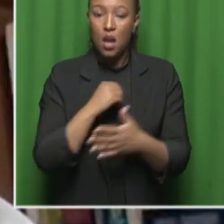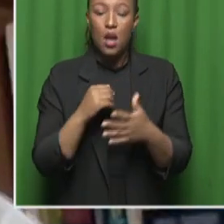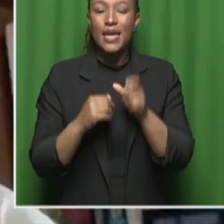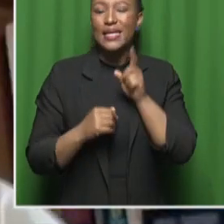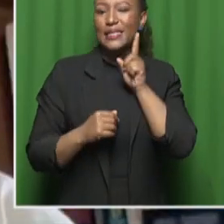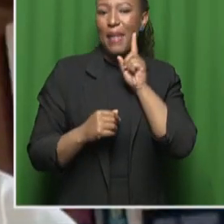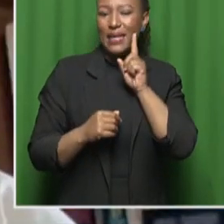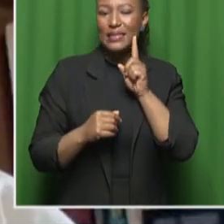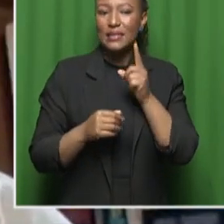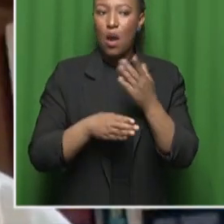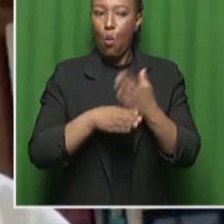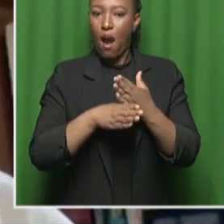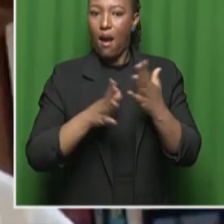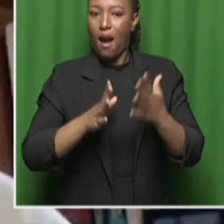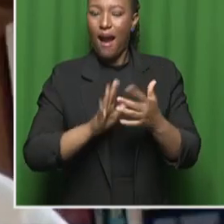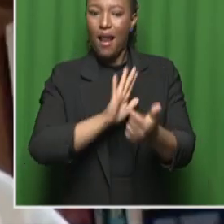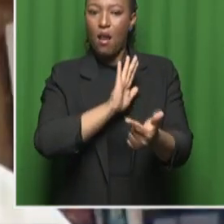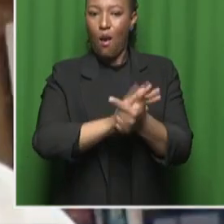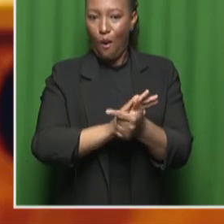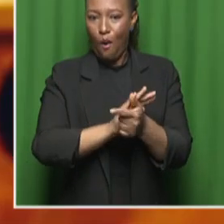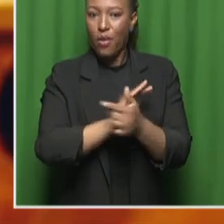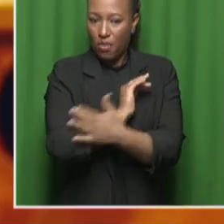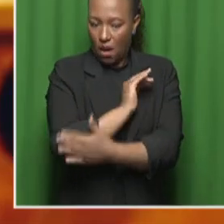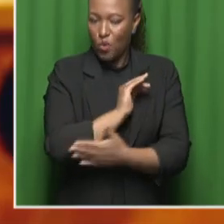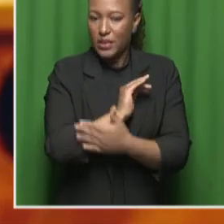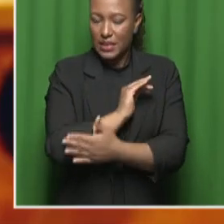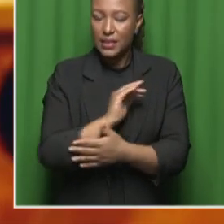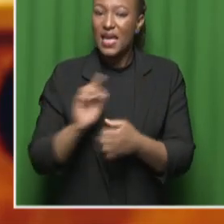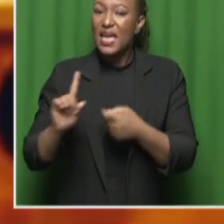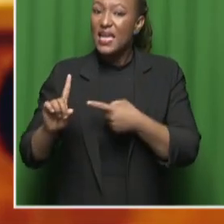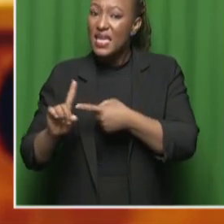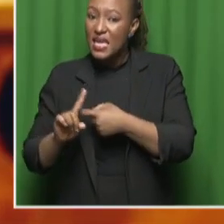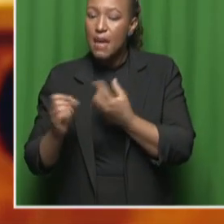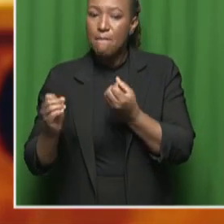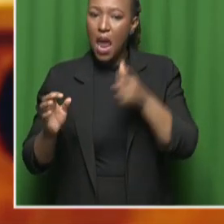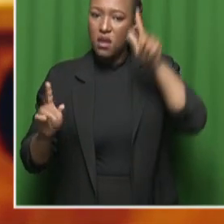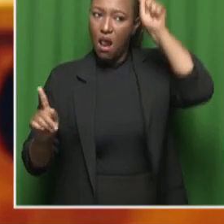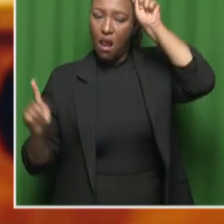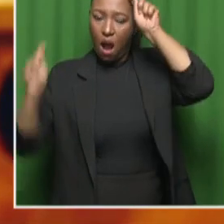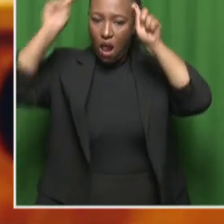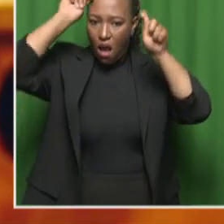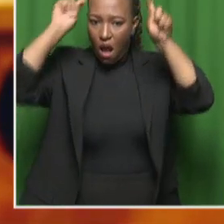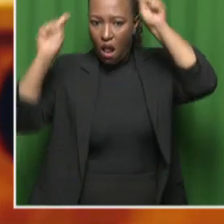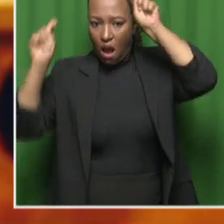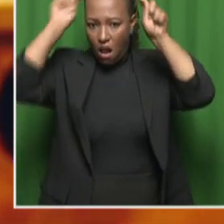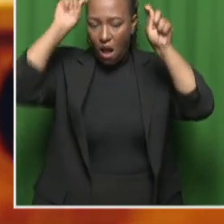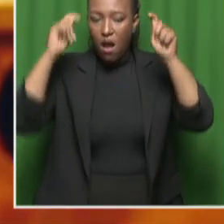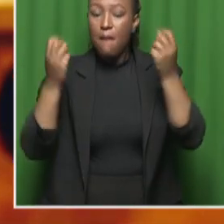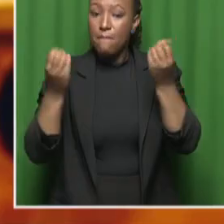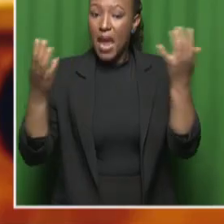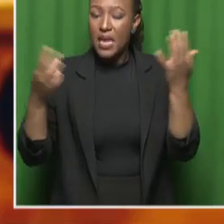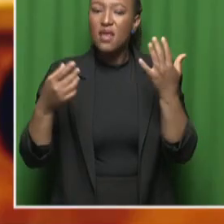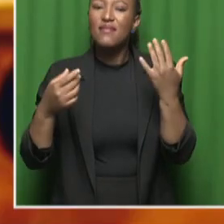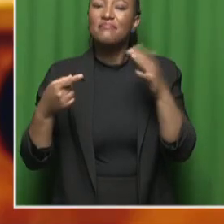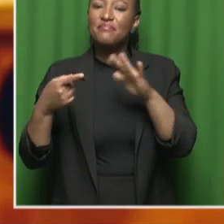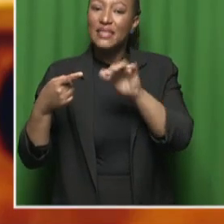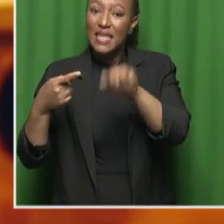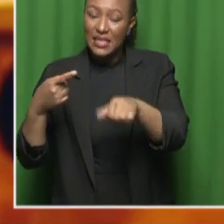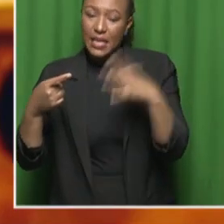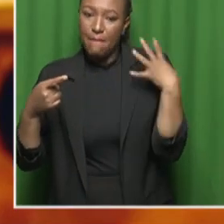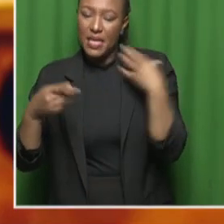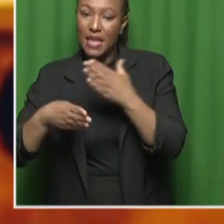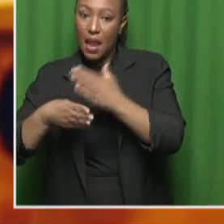laws in our country itself. And of the many hats that he wore, he was also the Reserve Bank governor for a decade, and he was quite